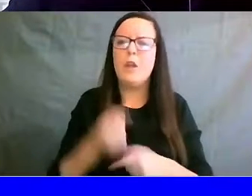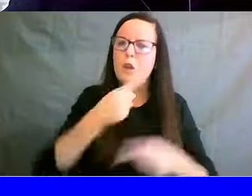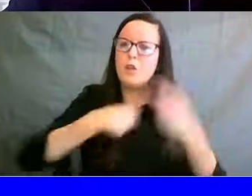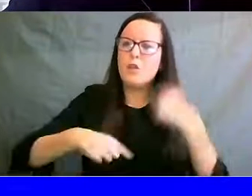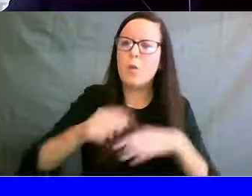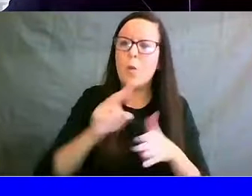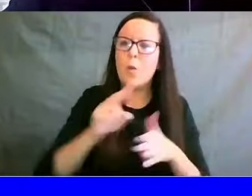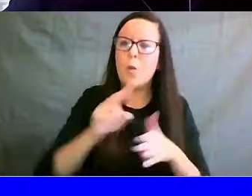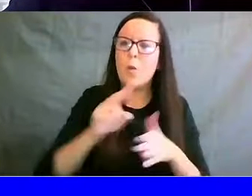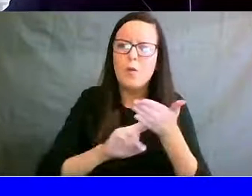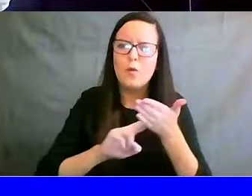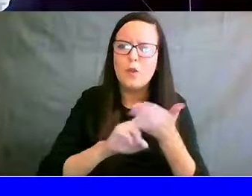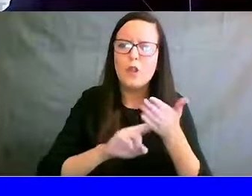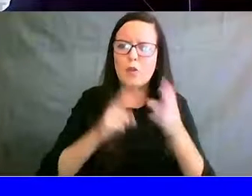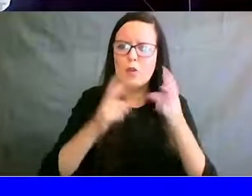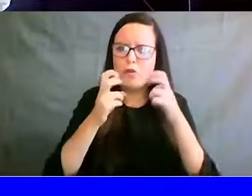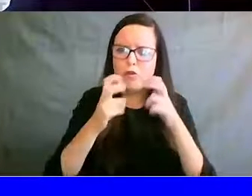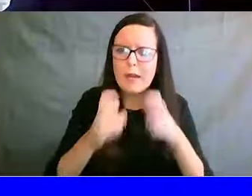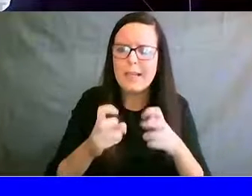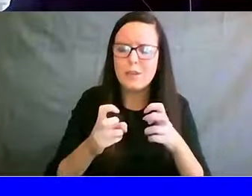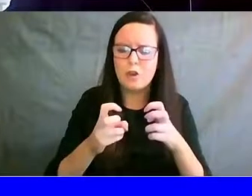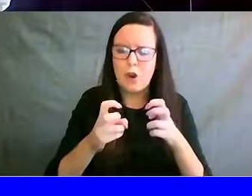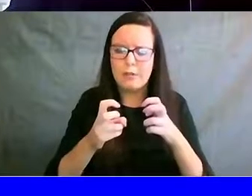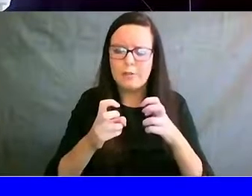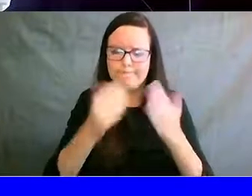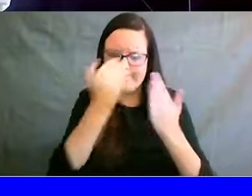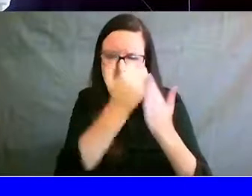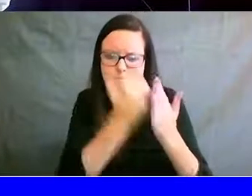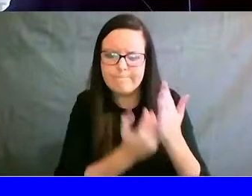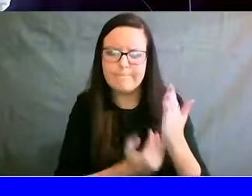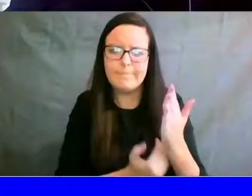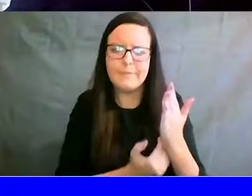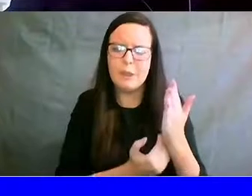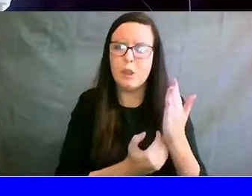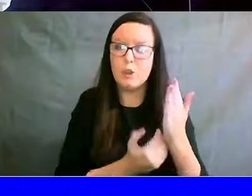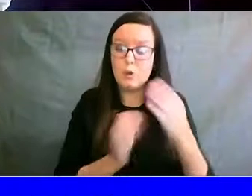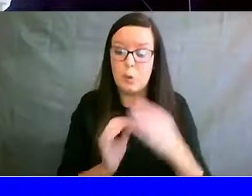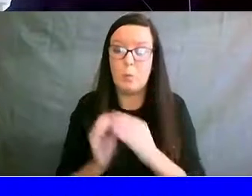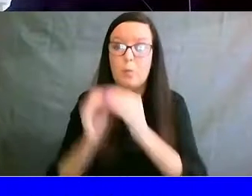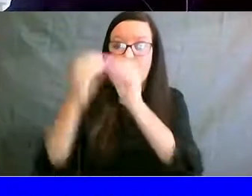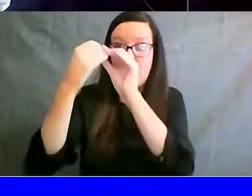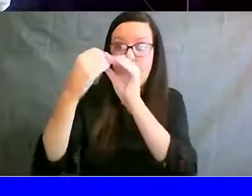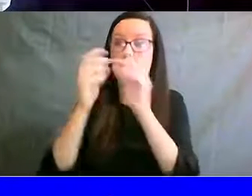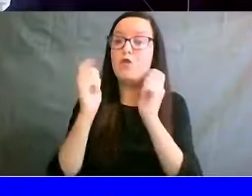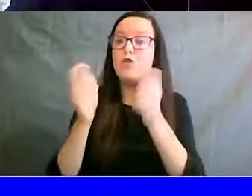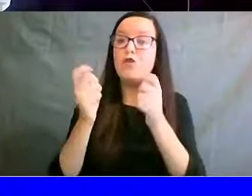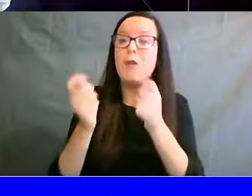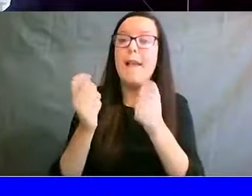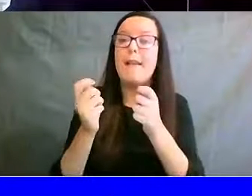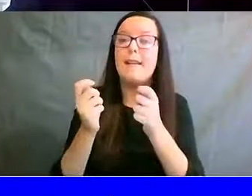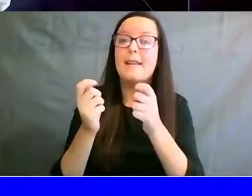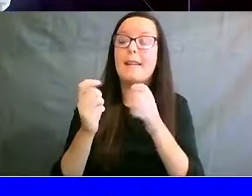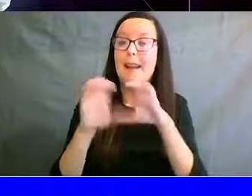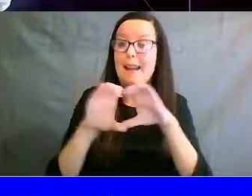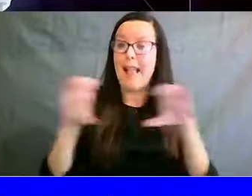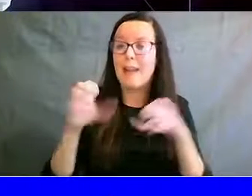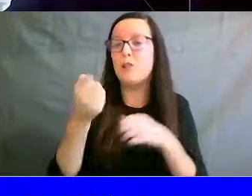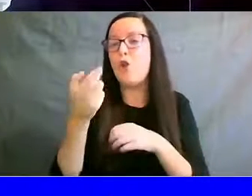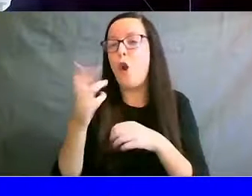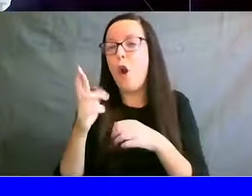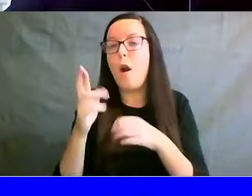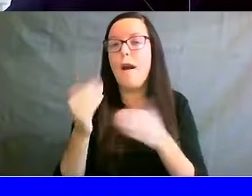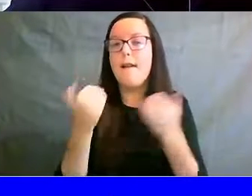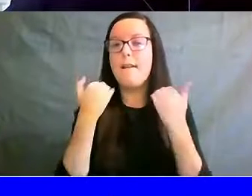the findings from the research as a basis to co-produce training sessions or information sessions for